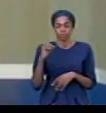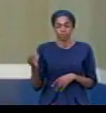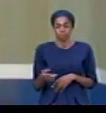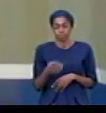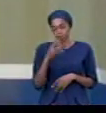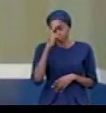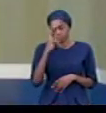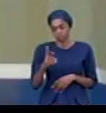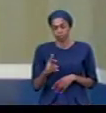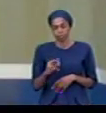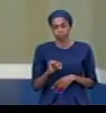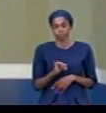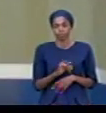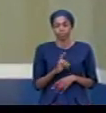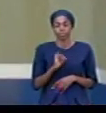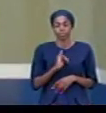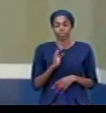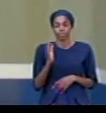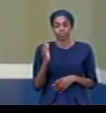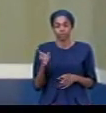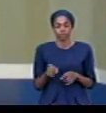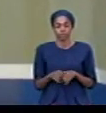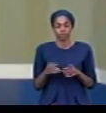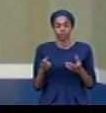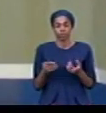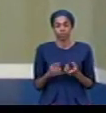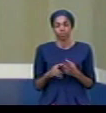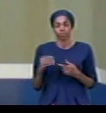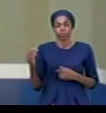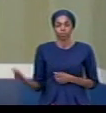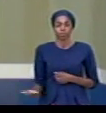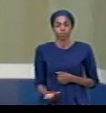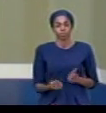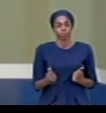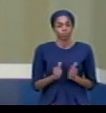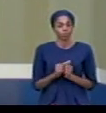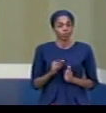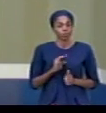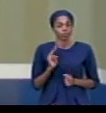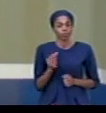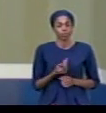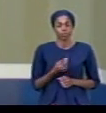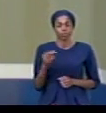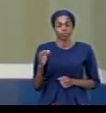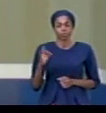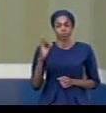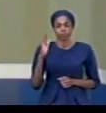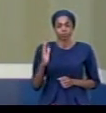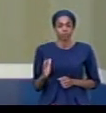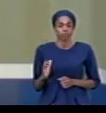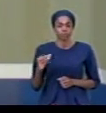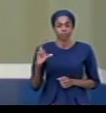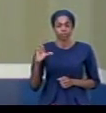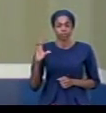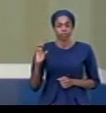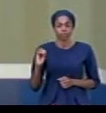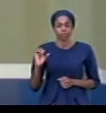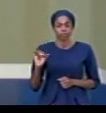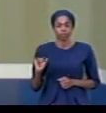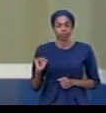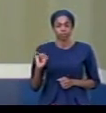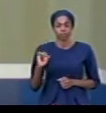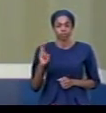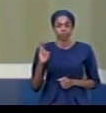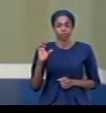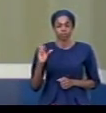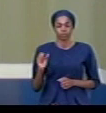name. I also want to welcome in our midst Pastor Aloysius Nwonko, the